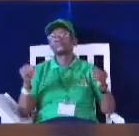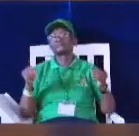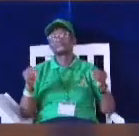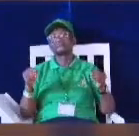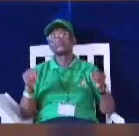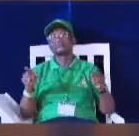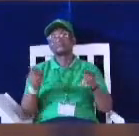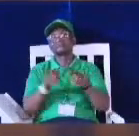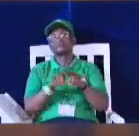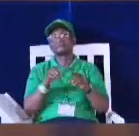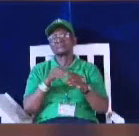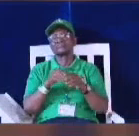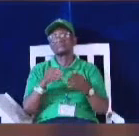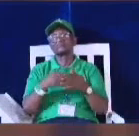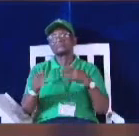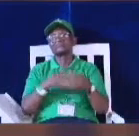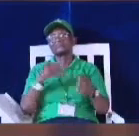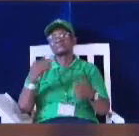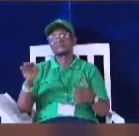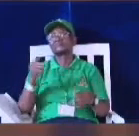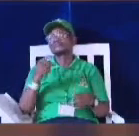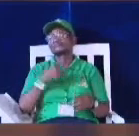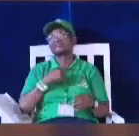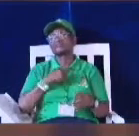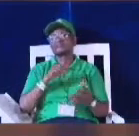like in the case of Peter that we mentioned.